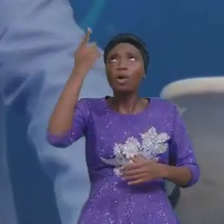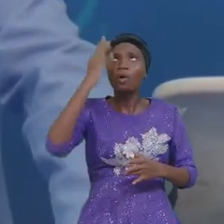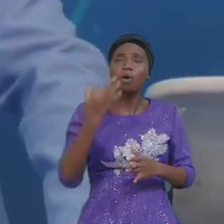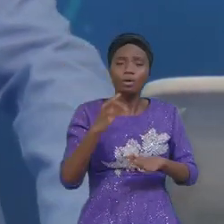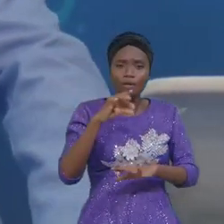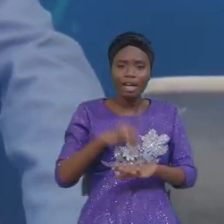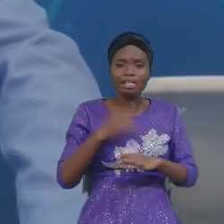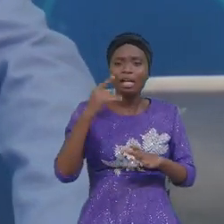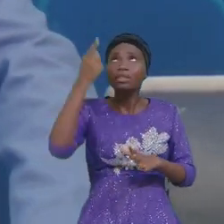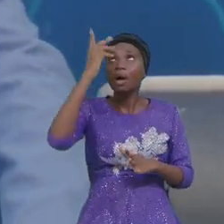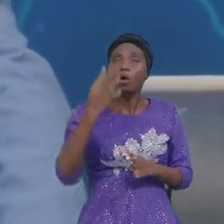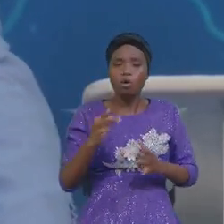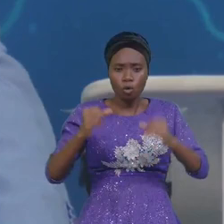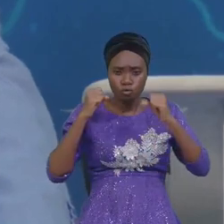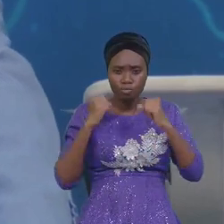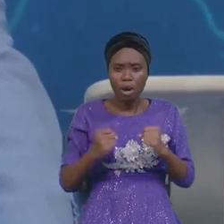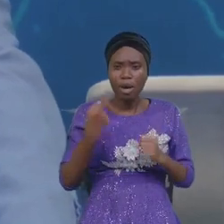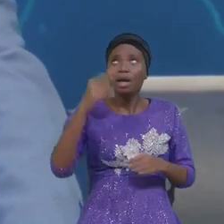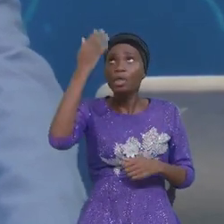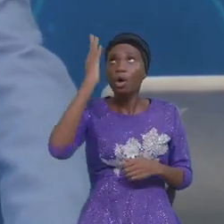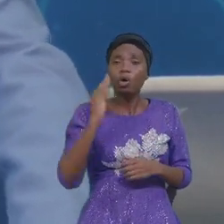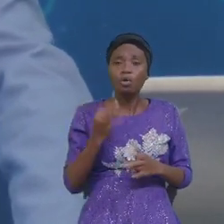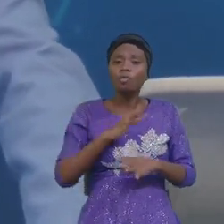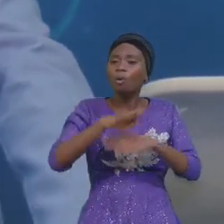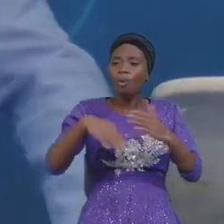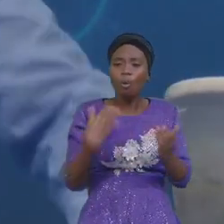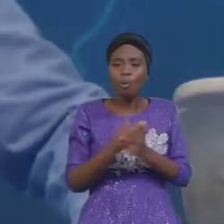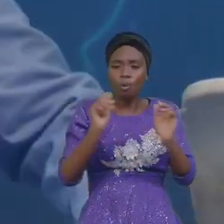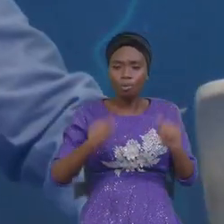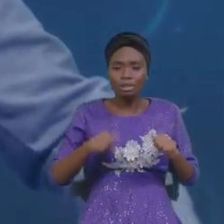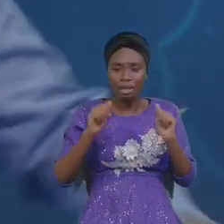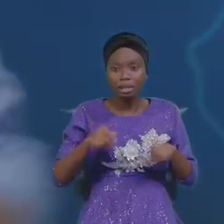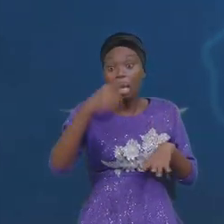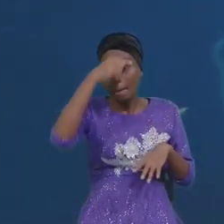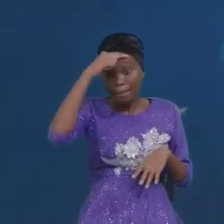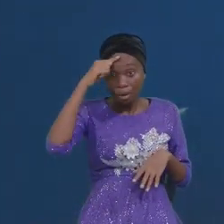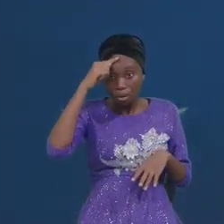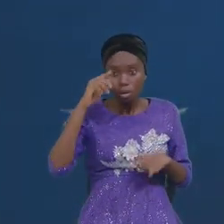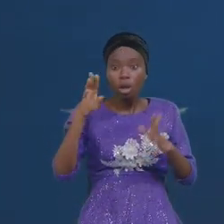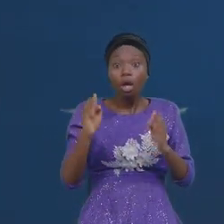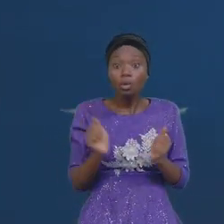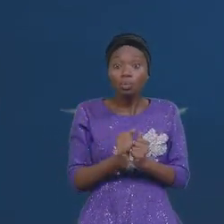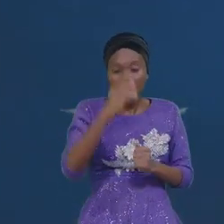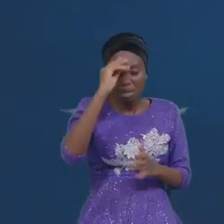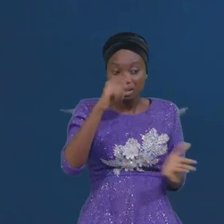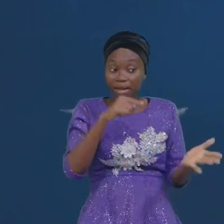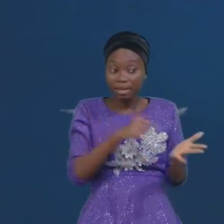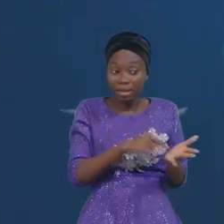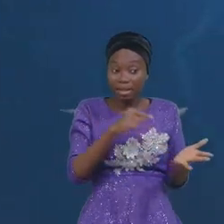the God of power and the God of all possibilities. Because with men this may